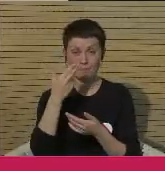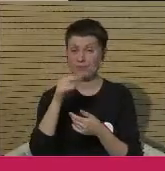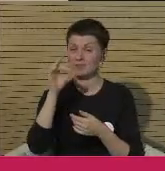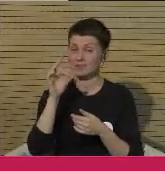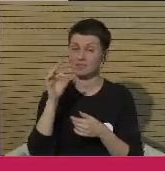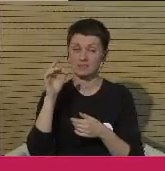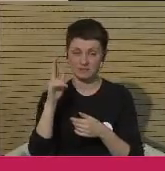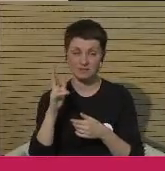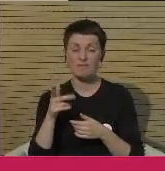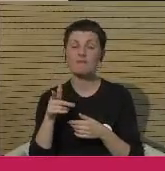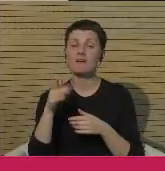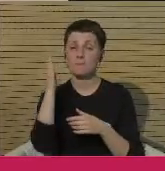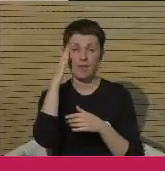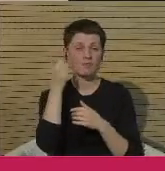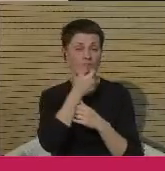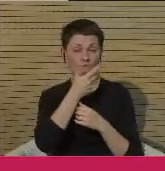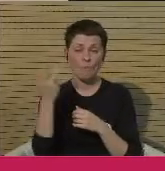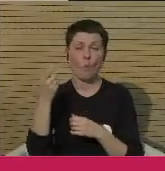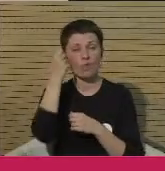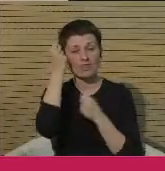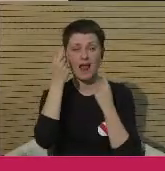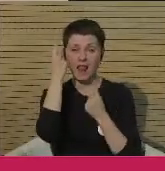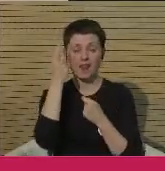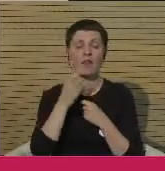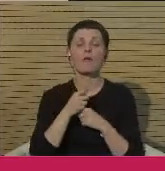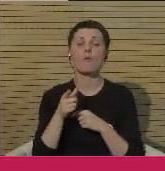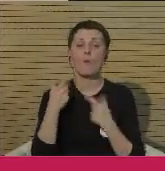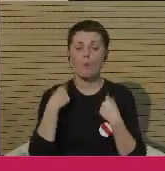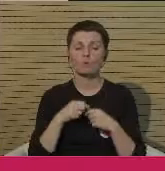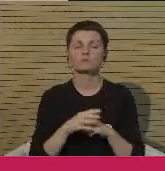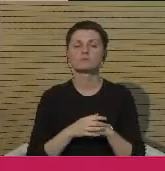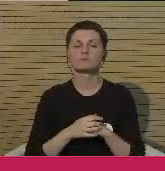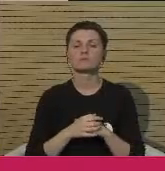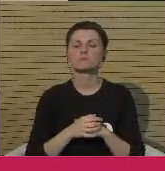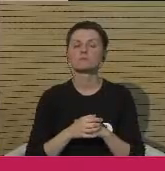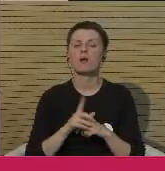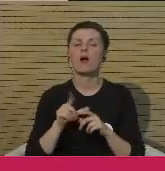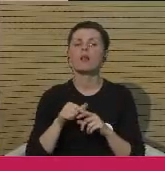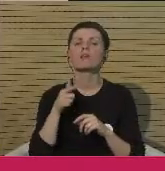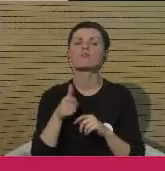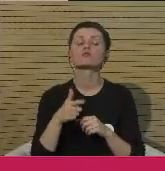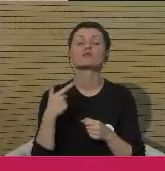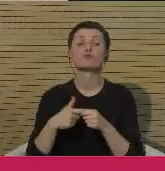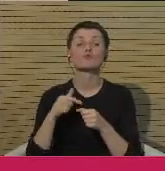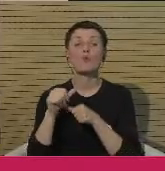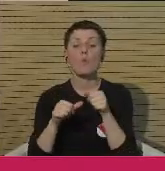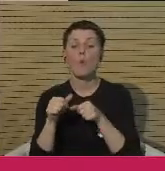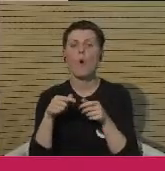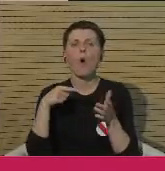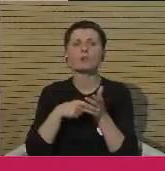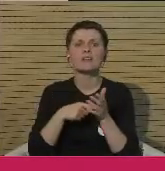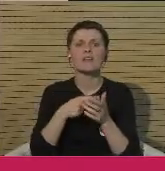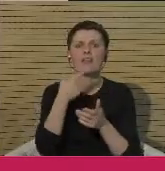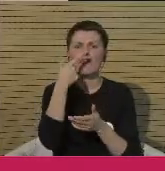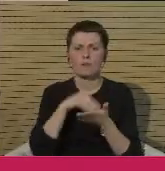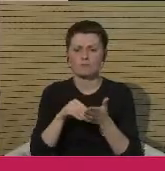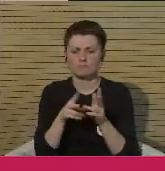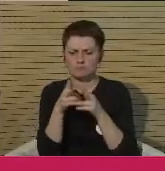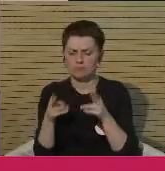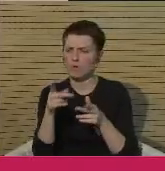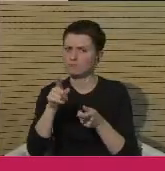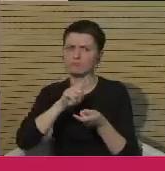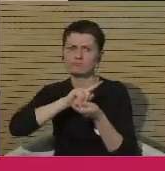hasn't been a city conducive to creative work, although it has many, many talented citizens. And for the